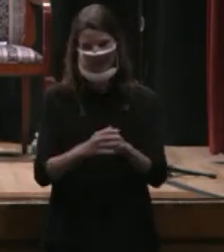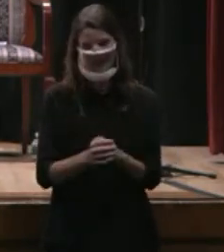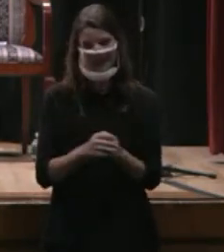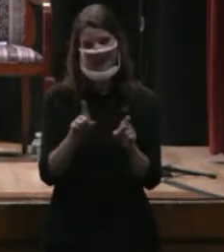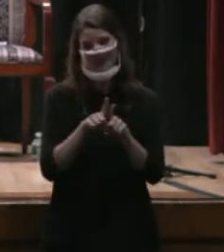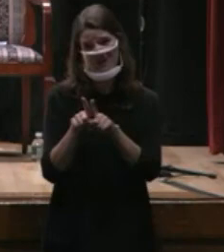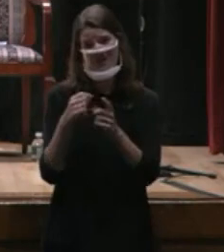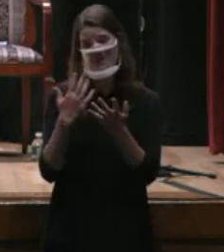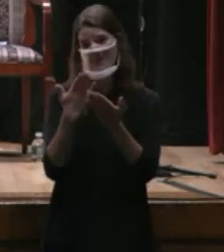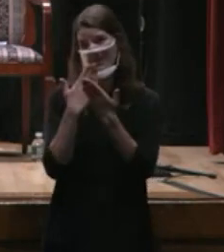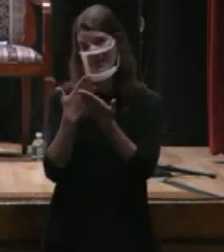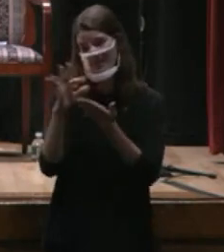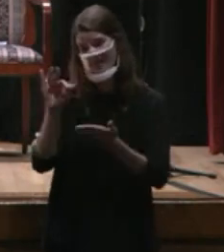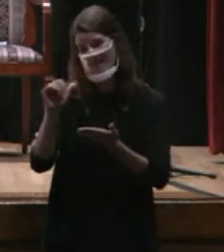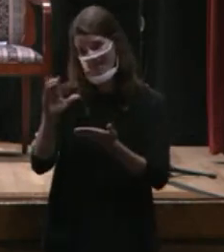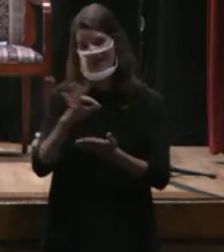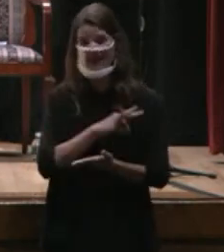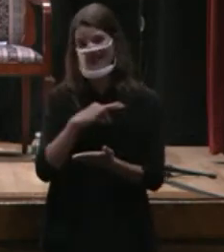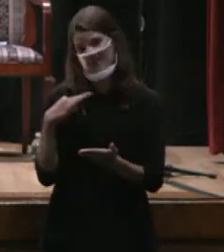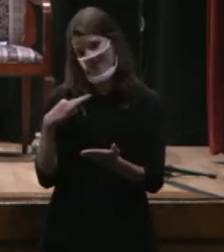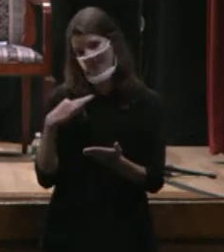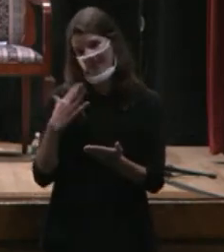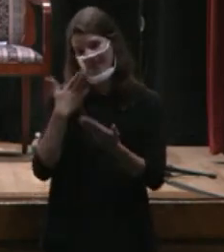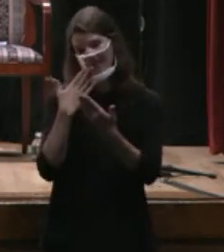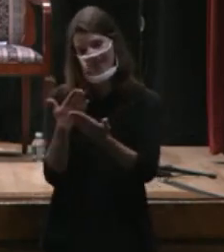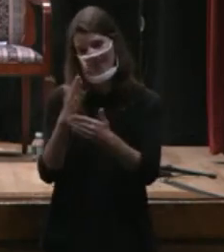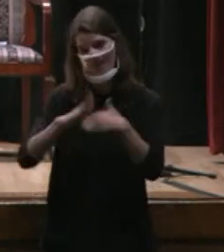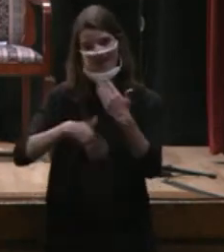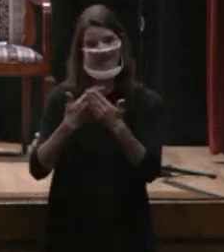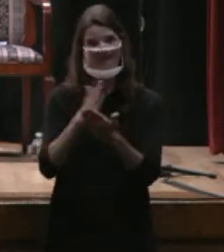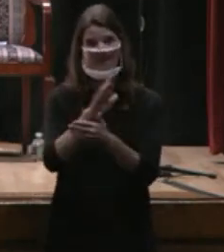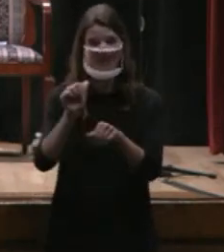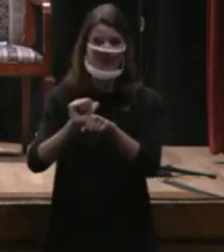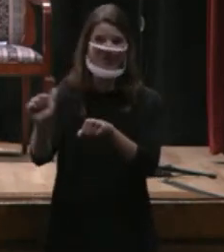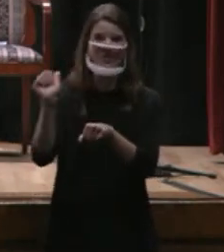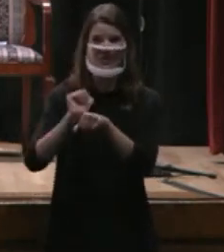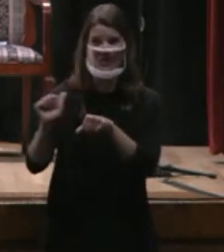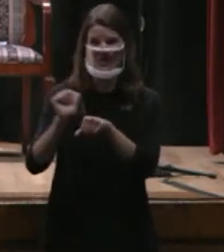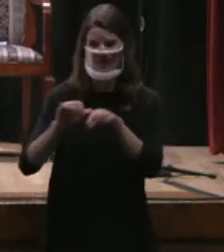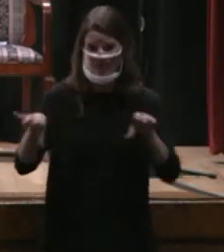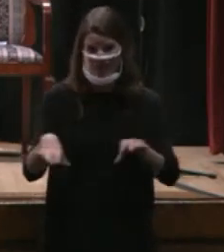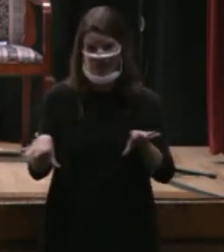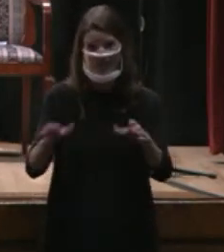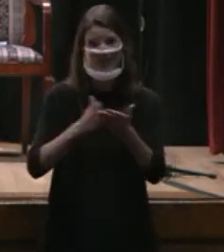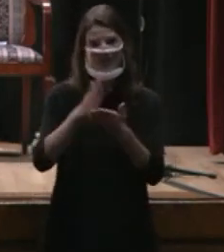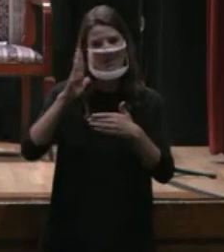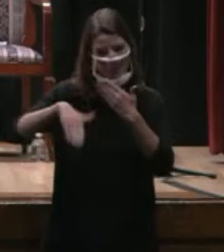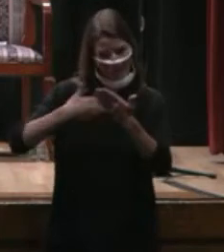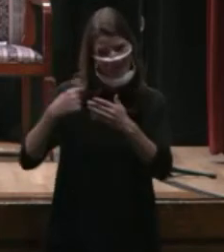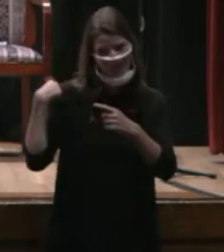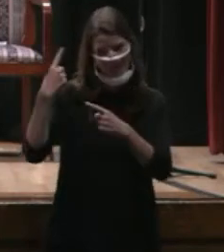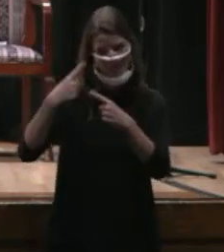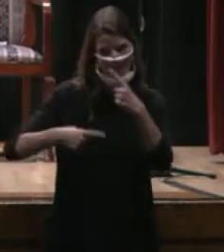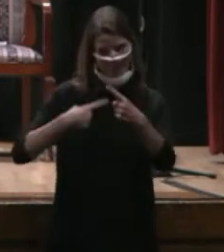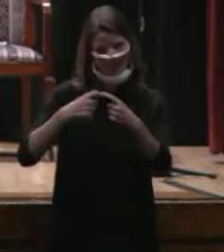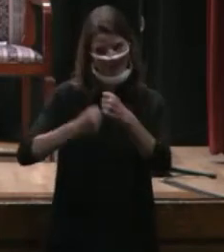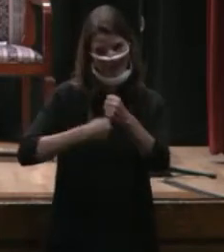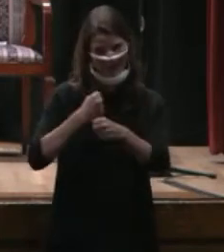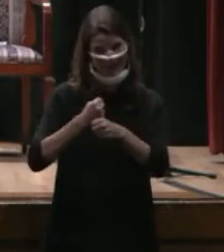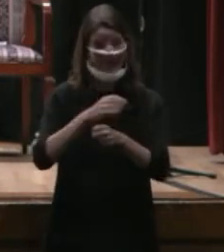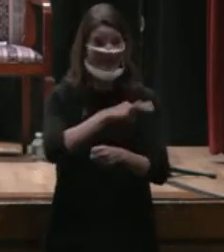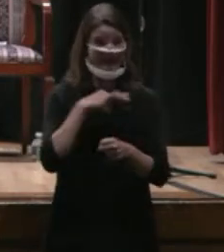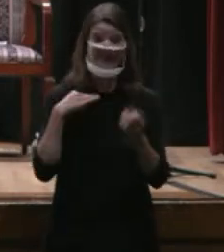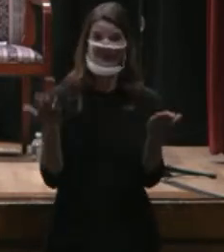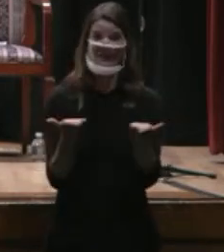also want to dearly thank our faculty and staff for all of the work they have done throughout this entire year, for our staff that is actually